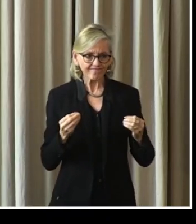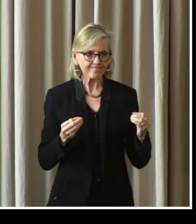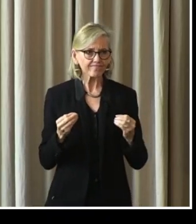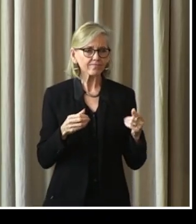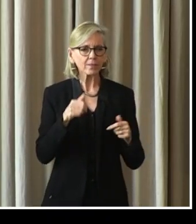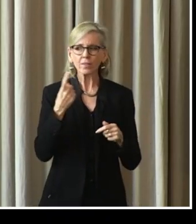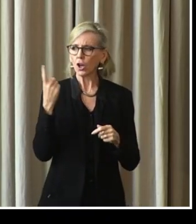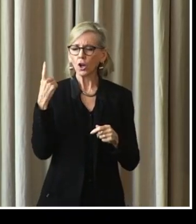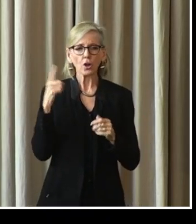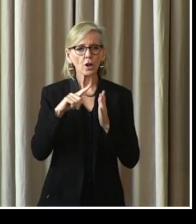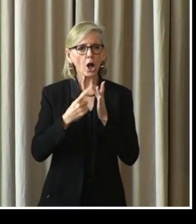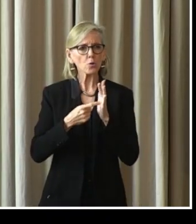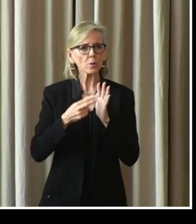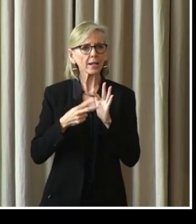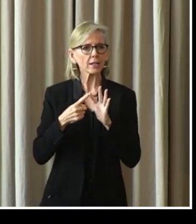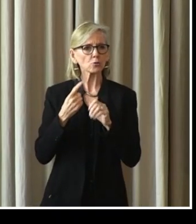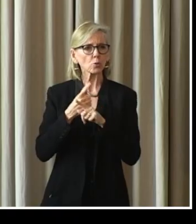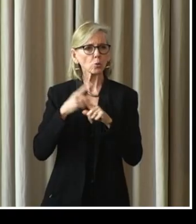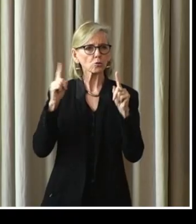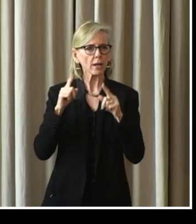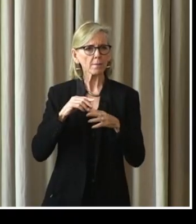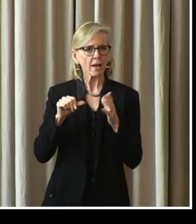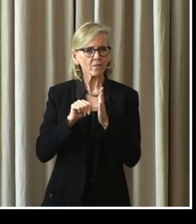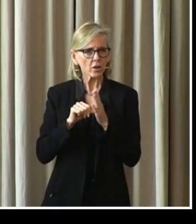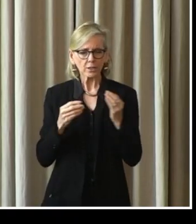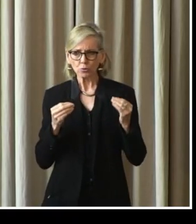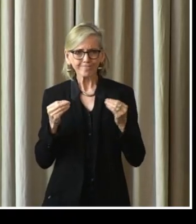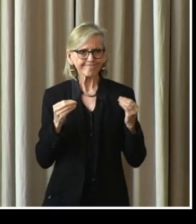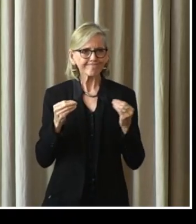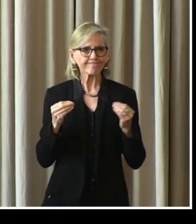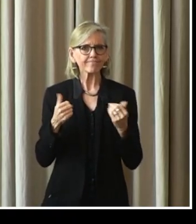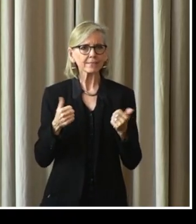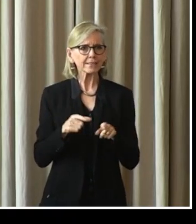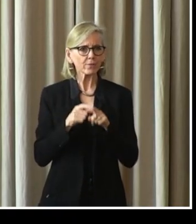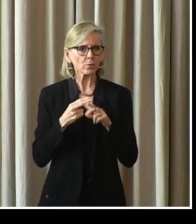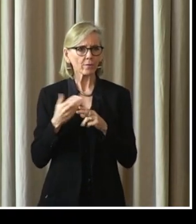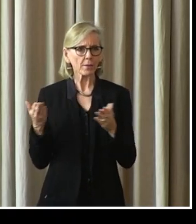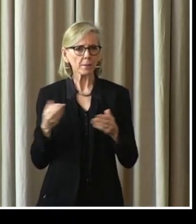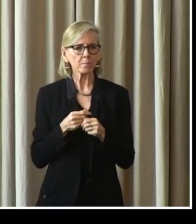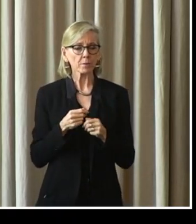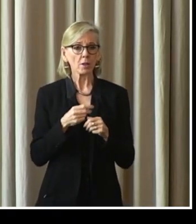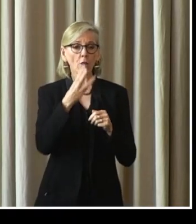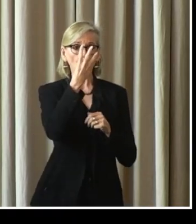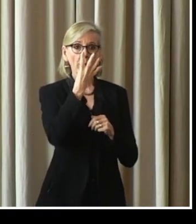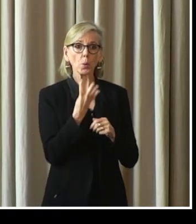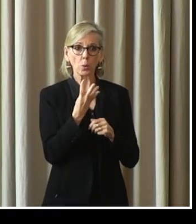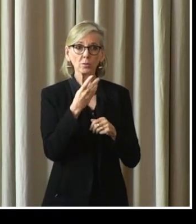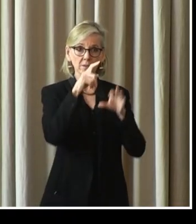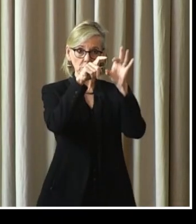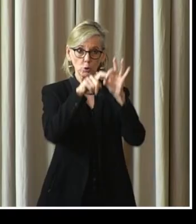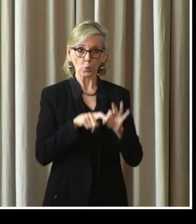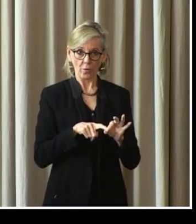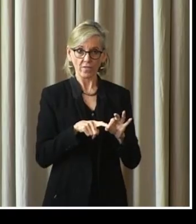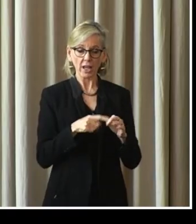bit about that today, but we found that almost 3/4 of respondents to the online survey said that they have experienced